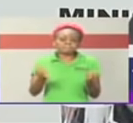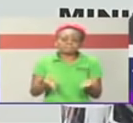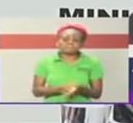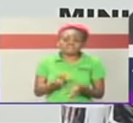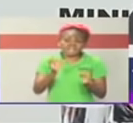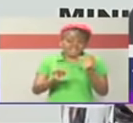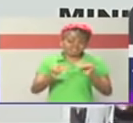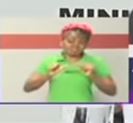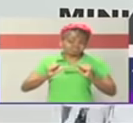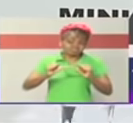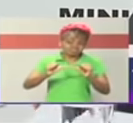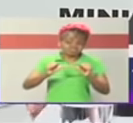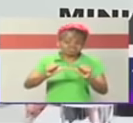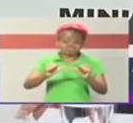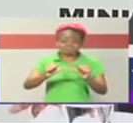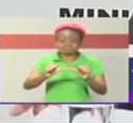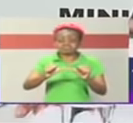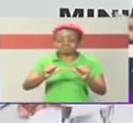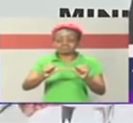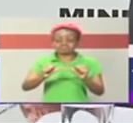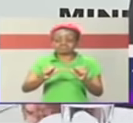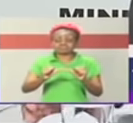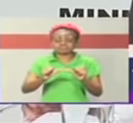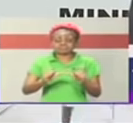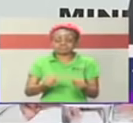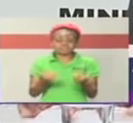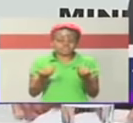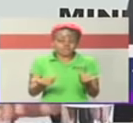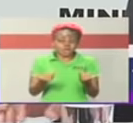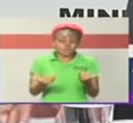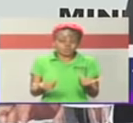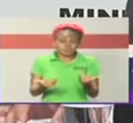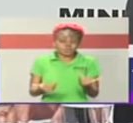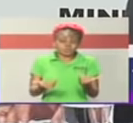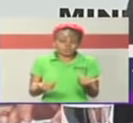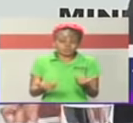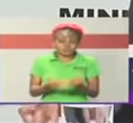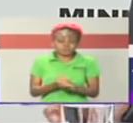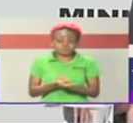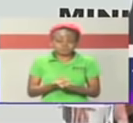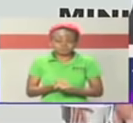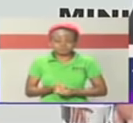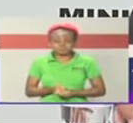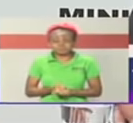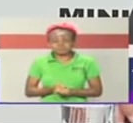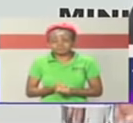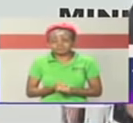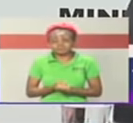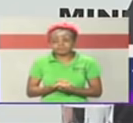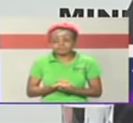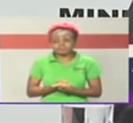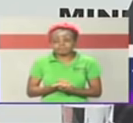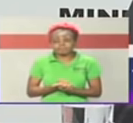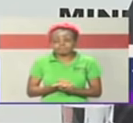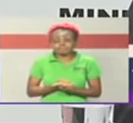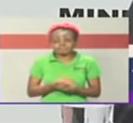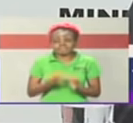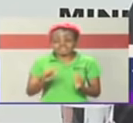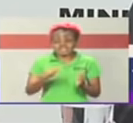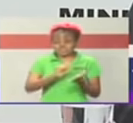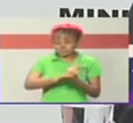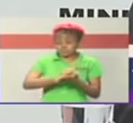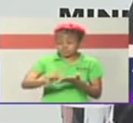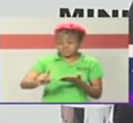this, right now we are doing about, let me give you the exact figure. For this week, between